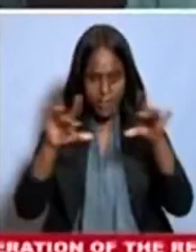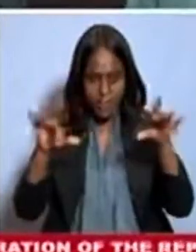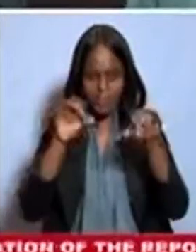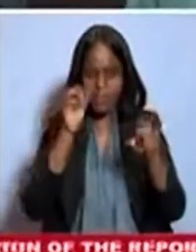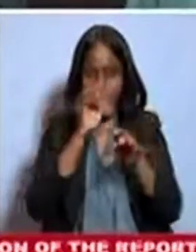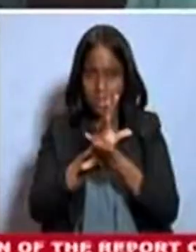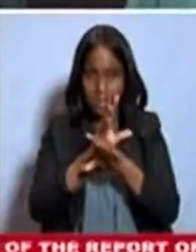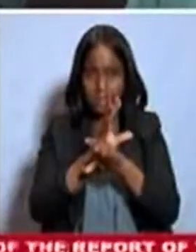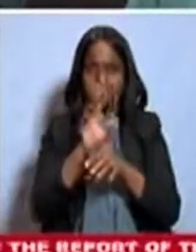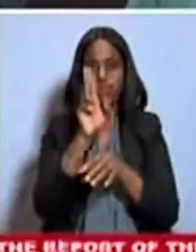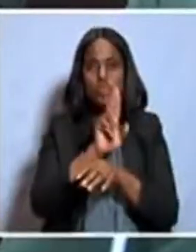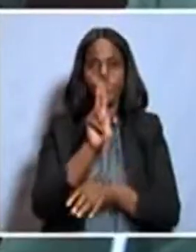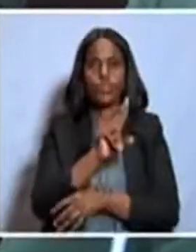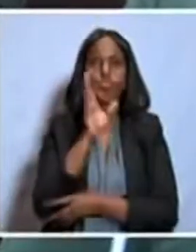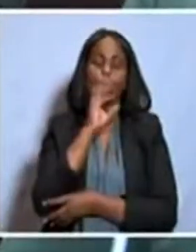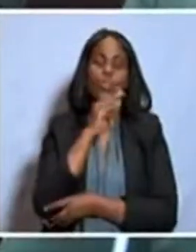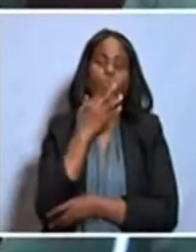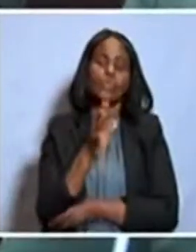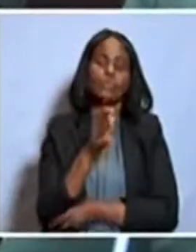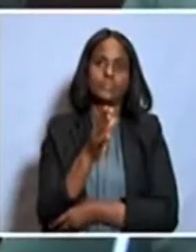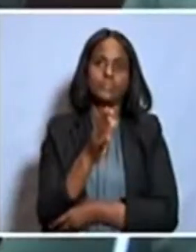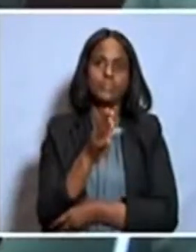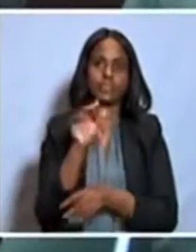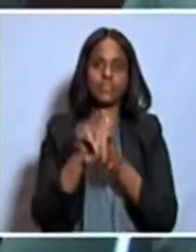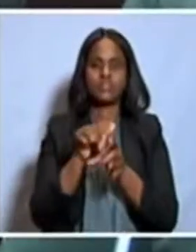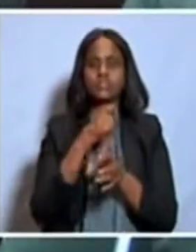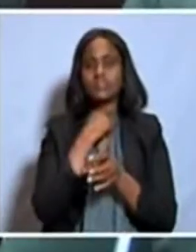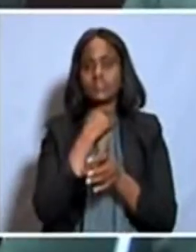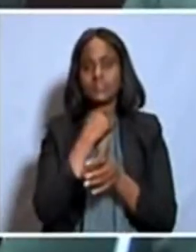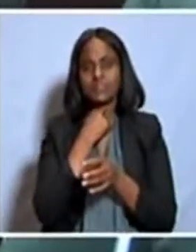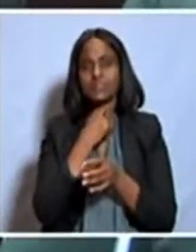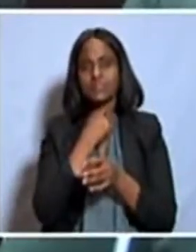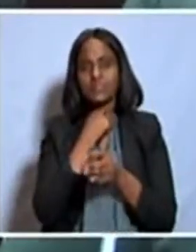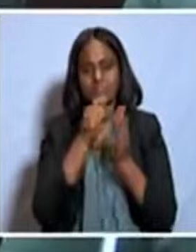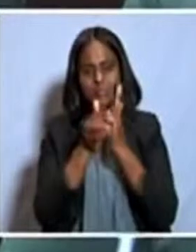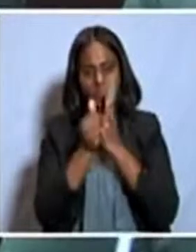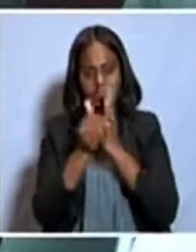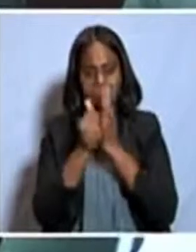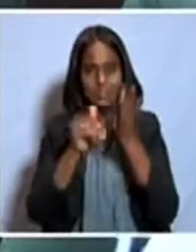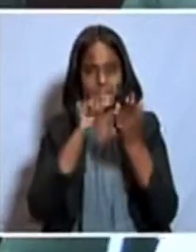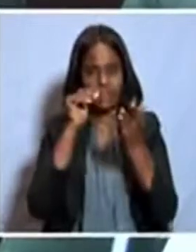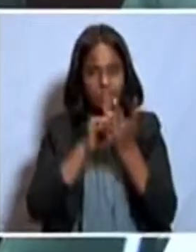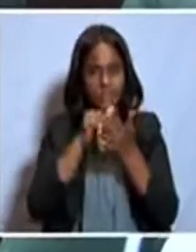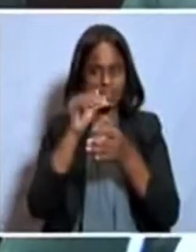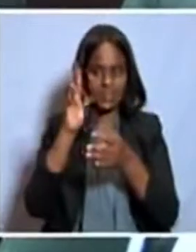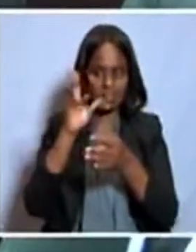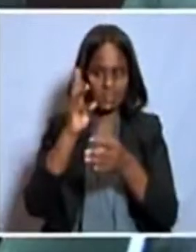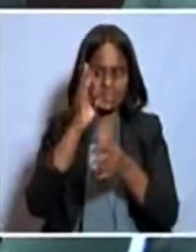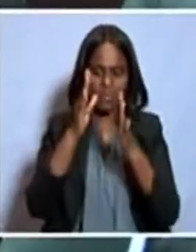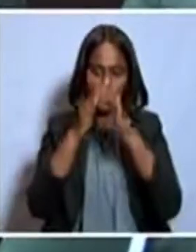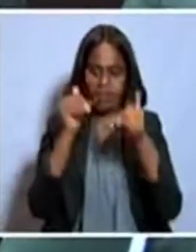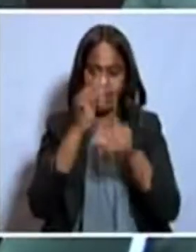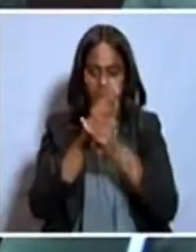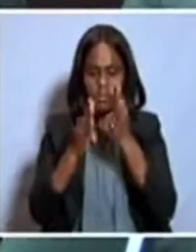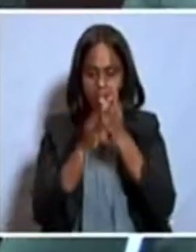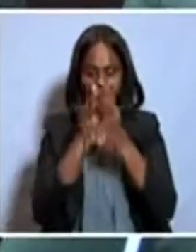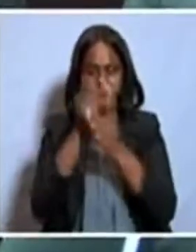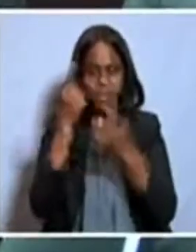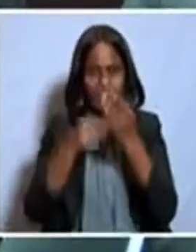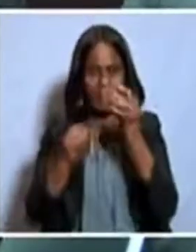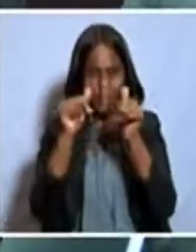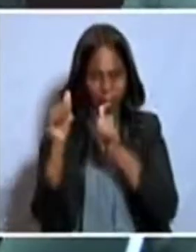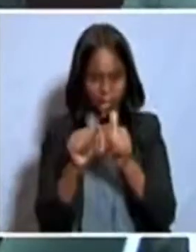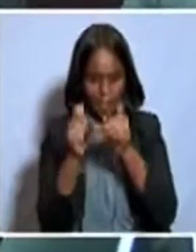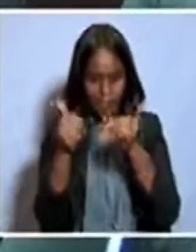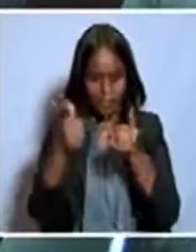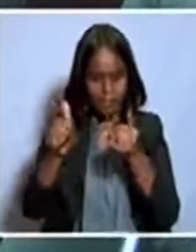been encroached in Katete, at Katete Skills Center, 16 houses built. What action